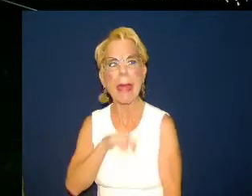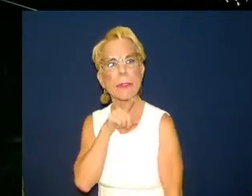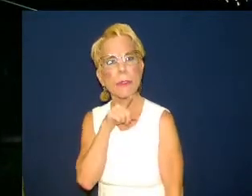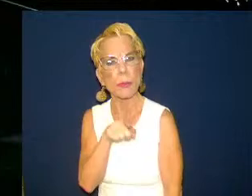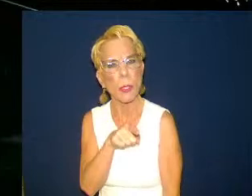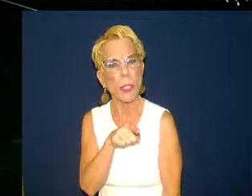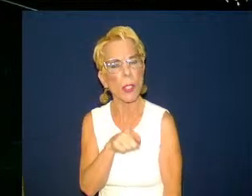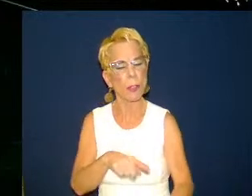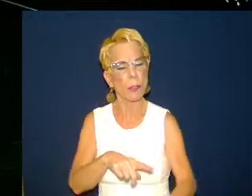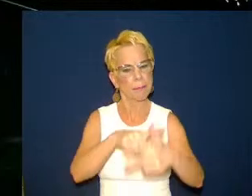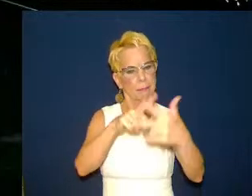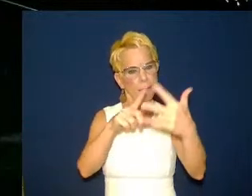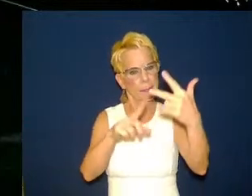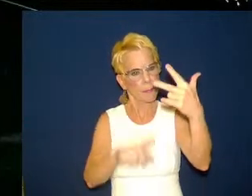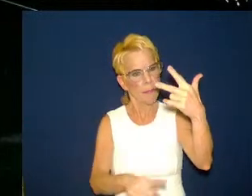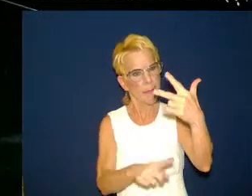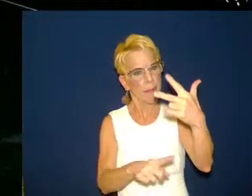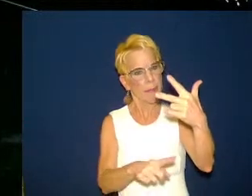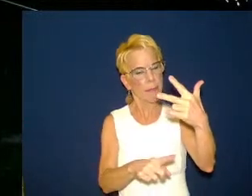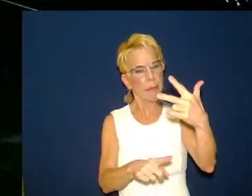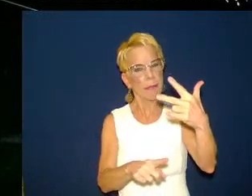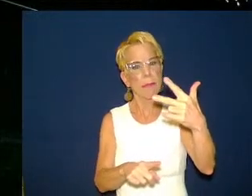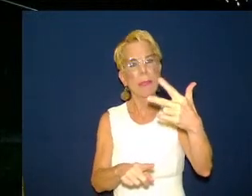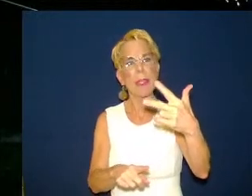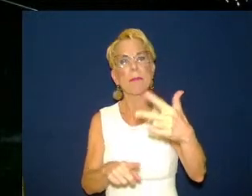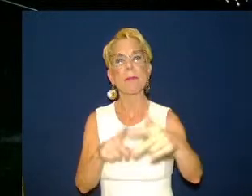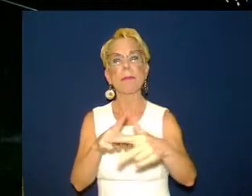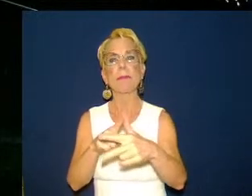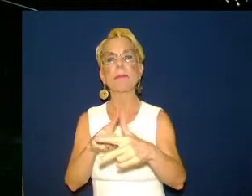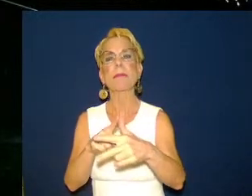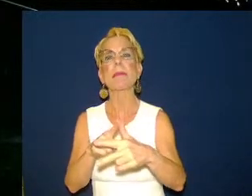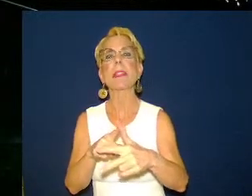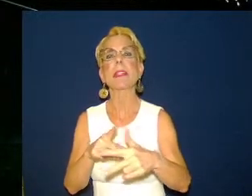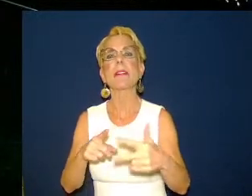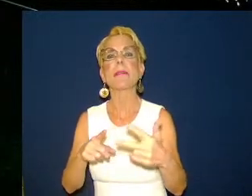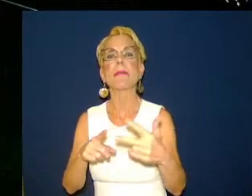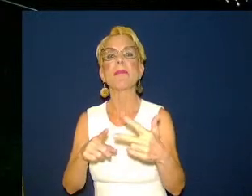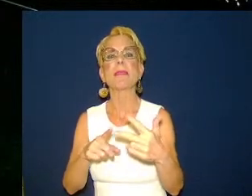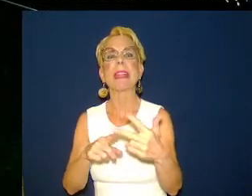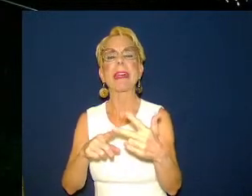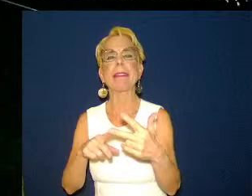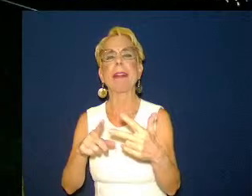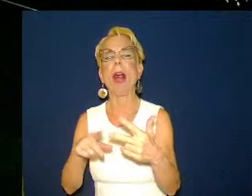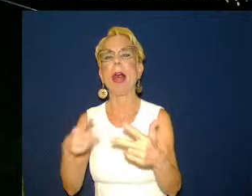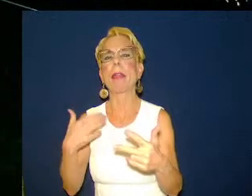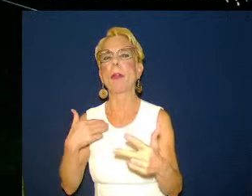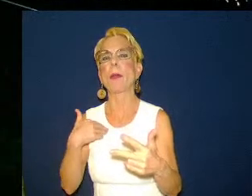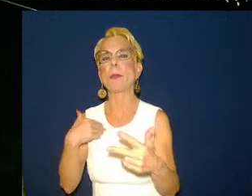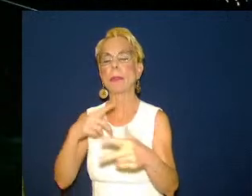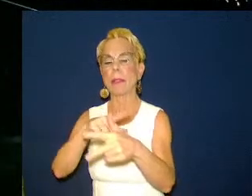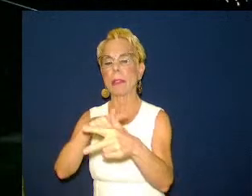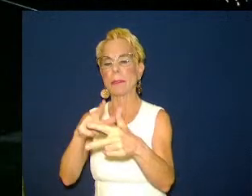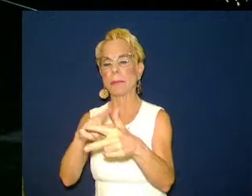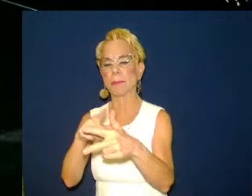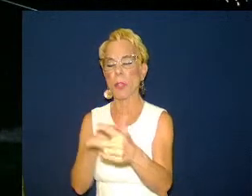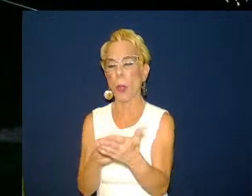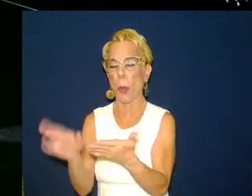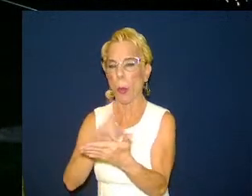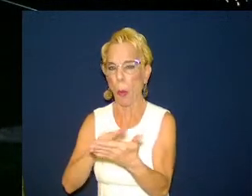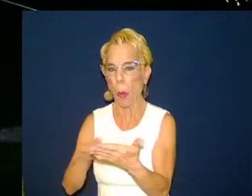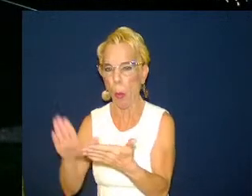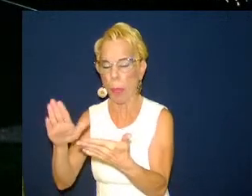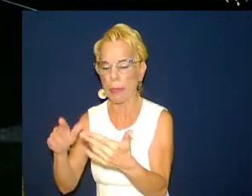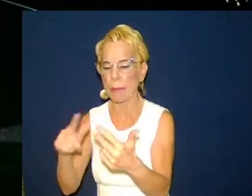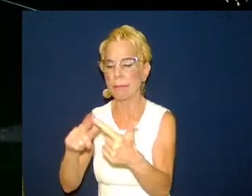of Christ are given in this passage. He is holy, he is true, and he holds the key of David. And only twice in the